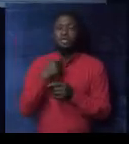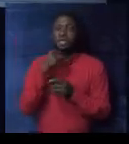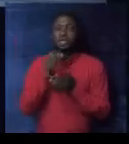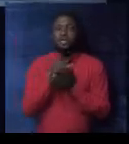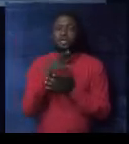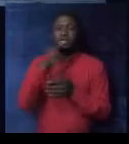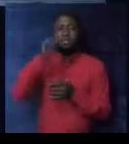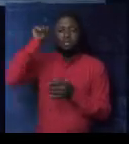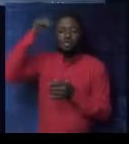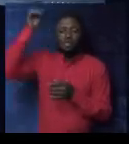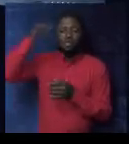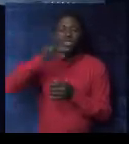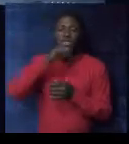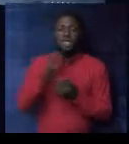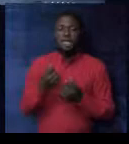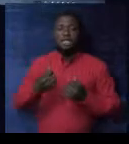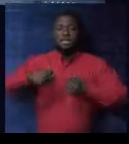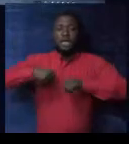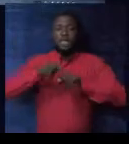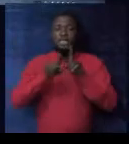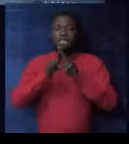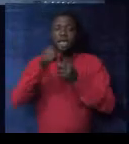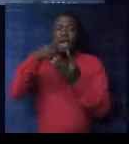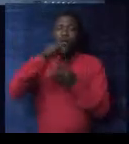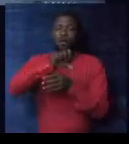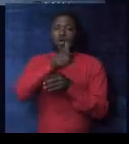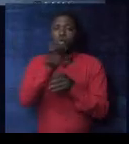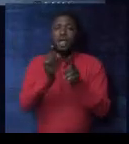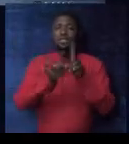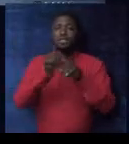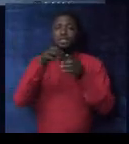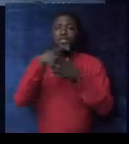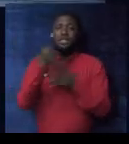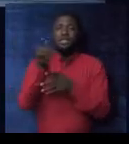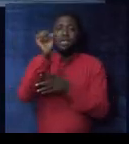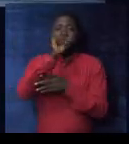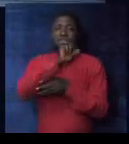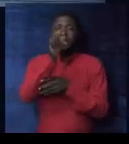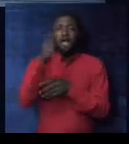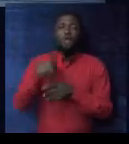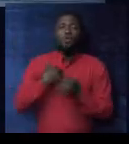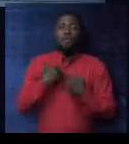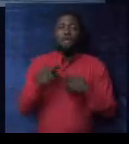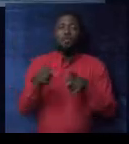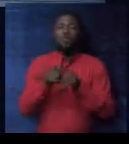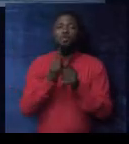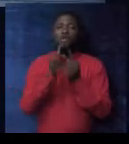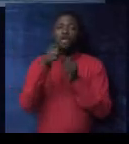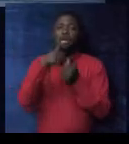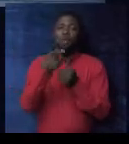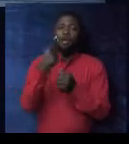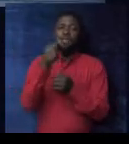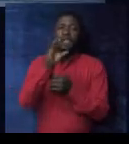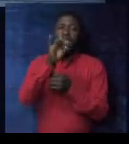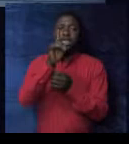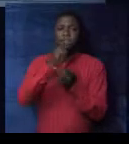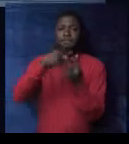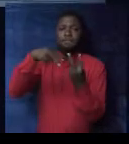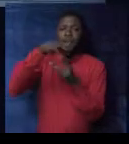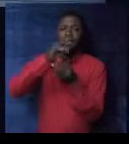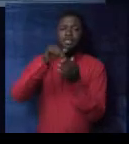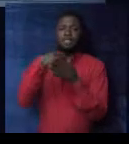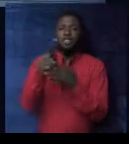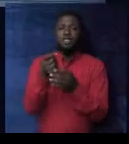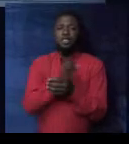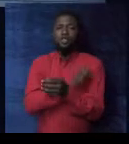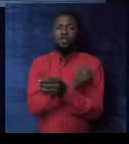said that the sun is a giant star among other stars in the sky. We've also talked about the 8 planets in the